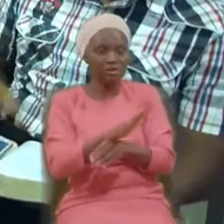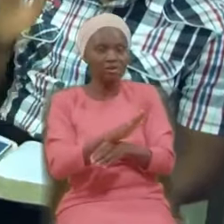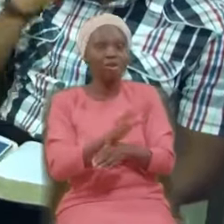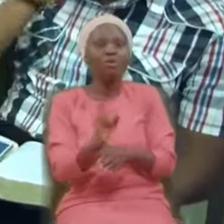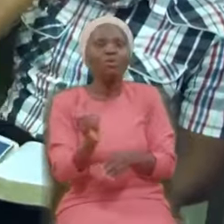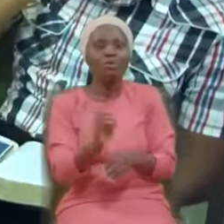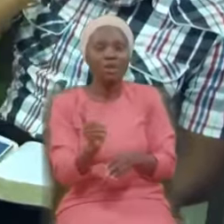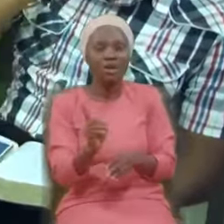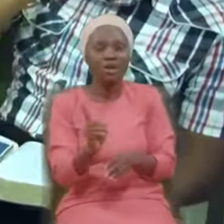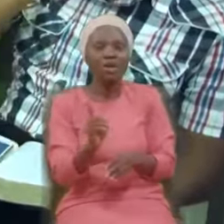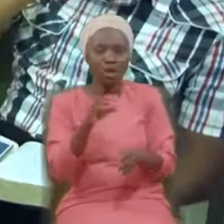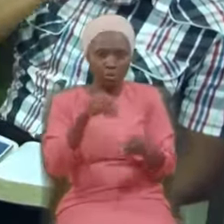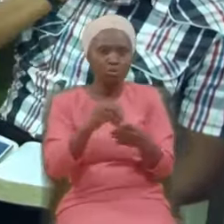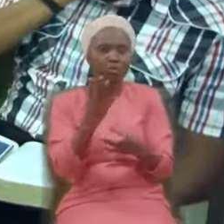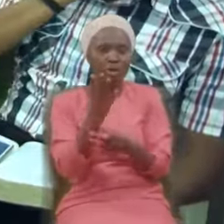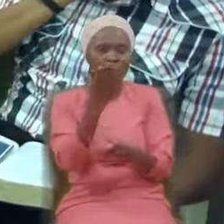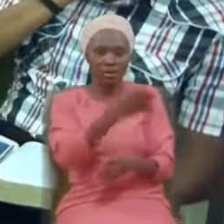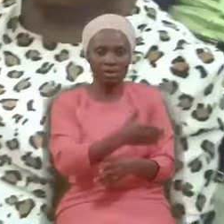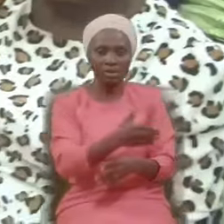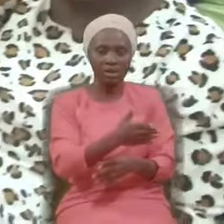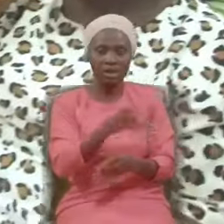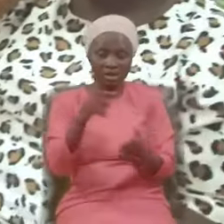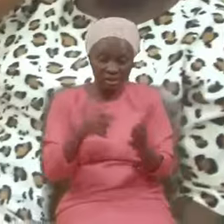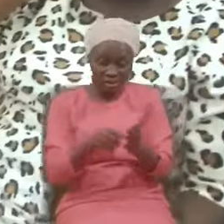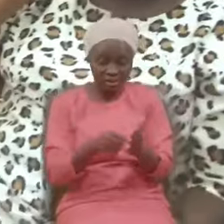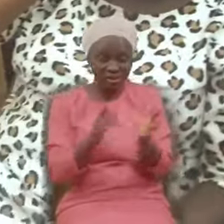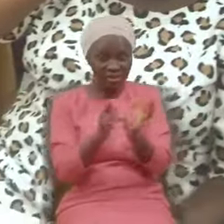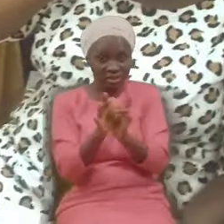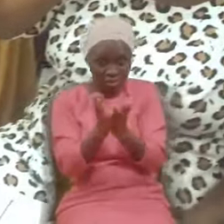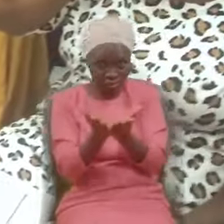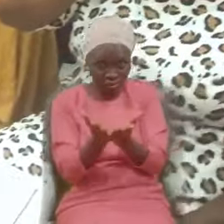there. Fulfilled where?